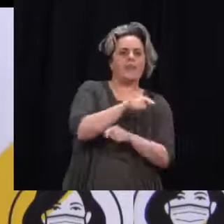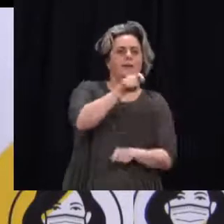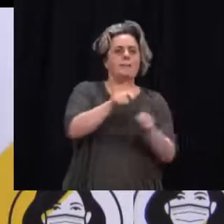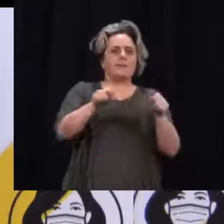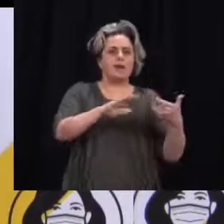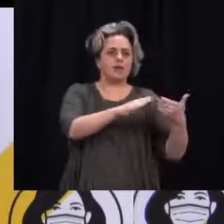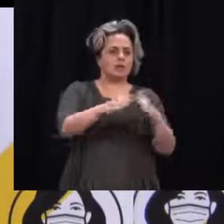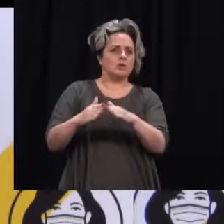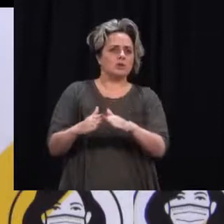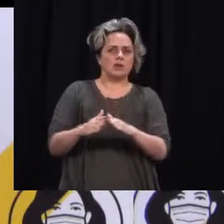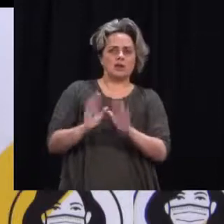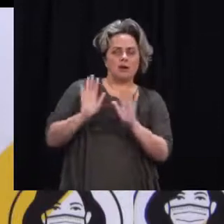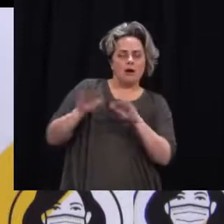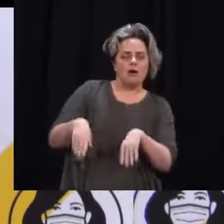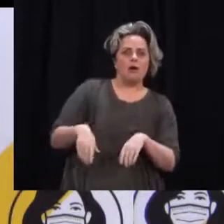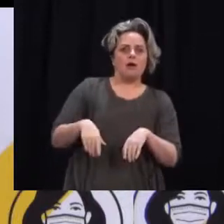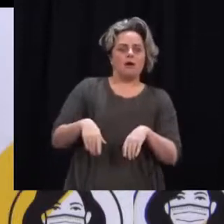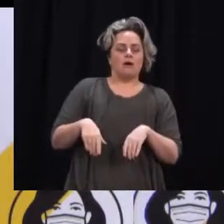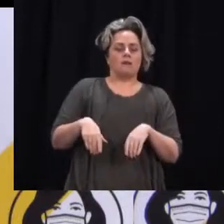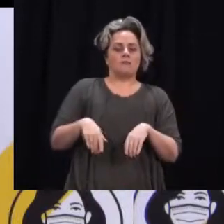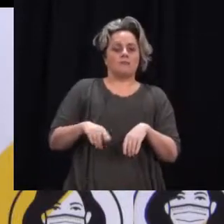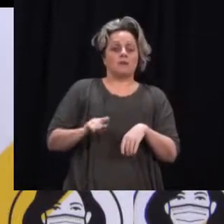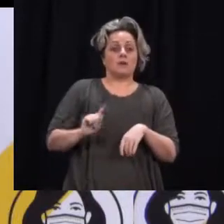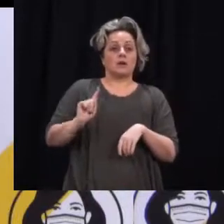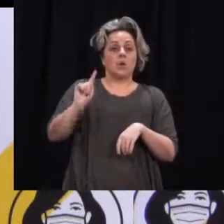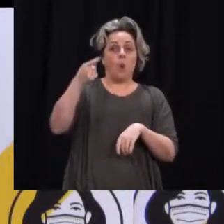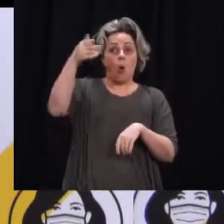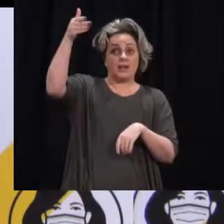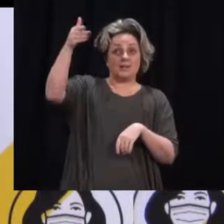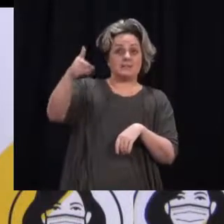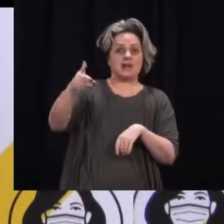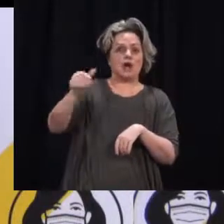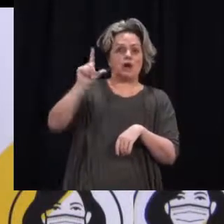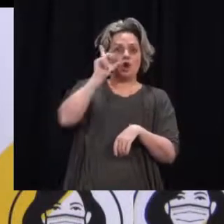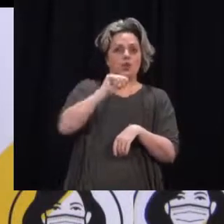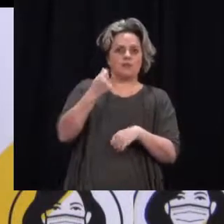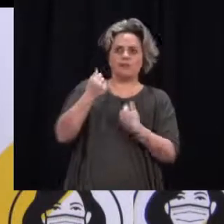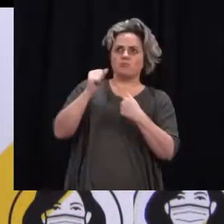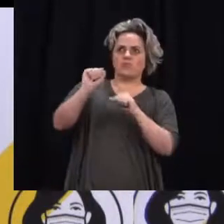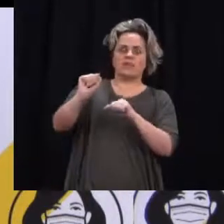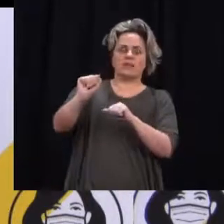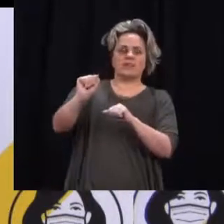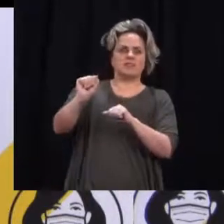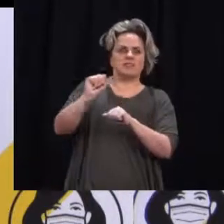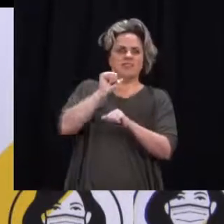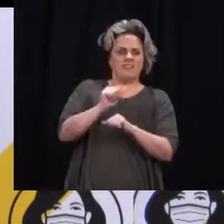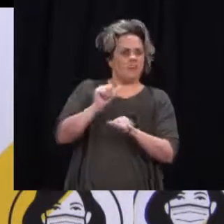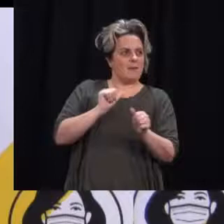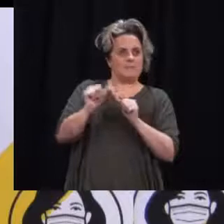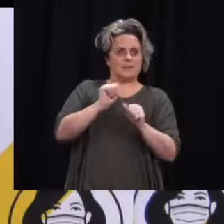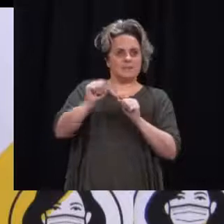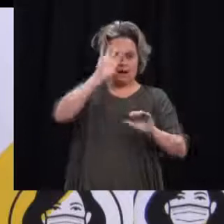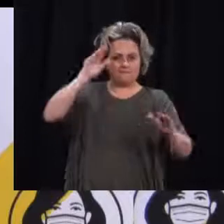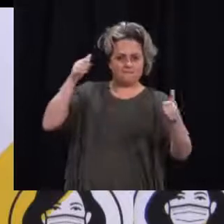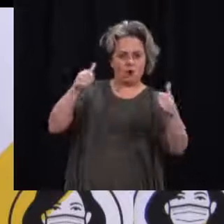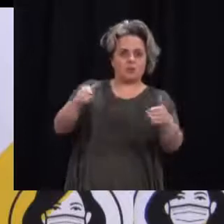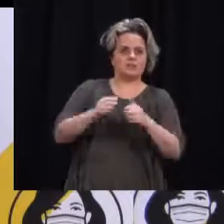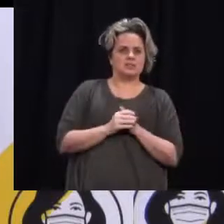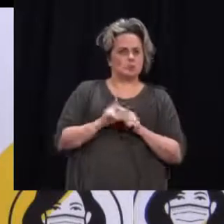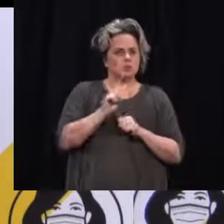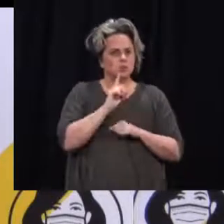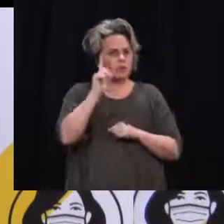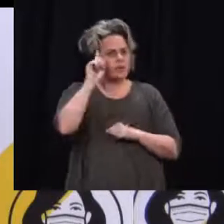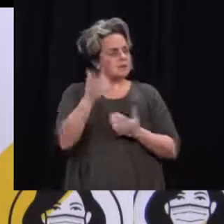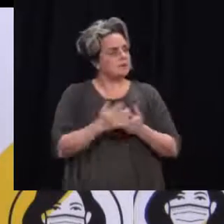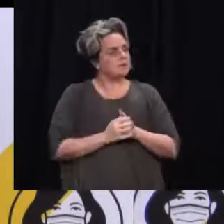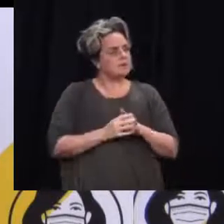to say is this latest outbreak in South Auckland could have been prevented should that have happened. What's your response to that? Well, I'd say I've got a different